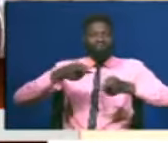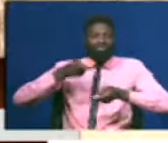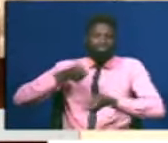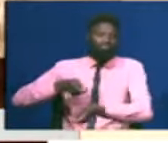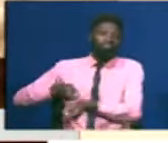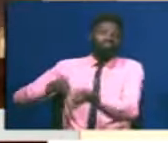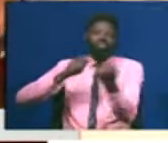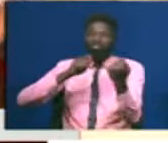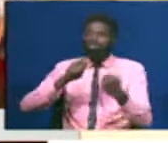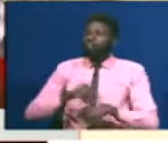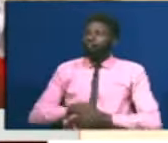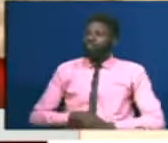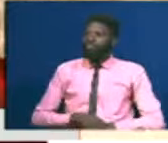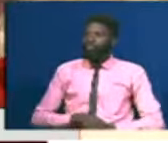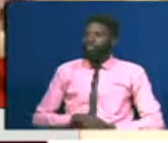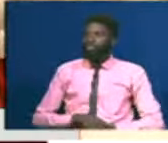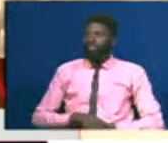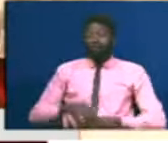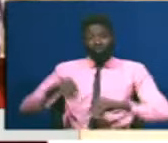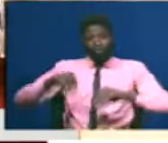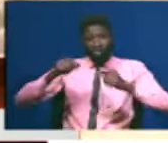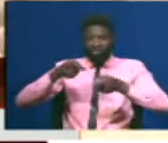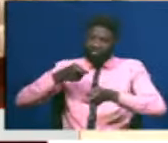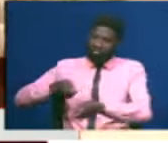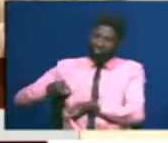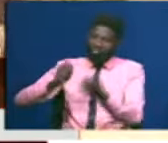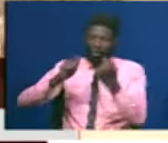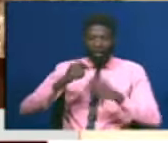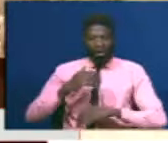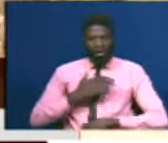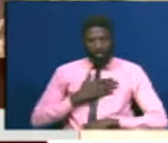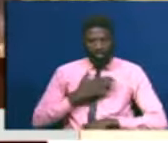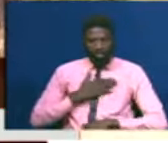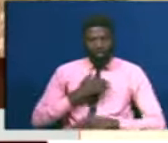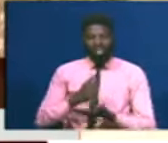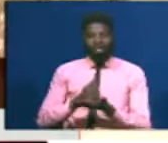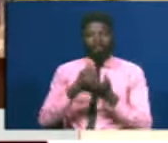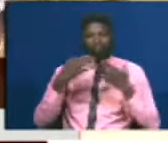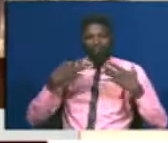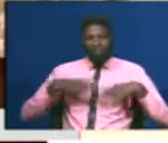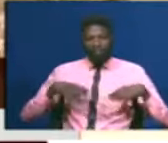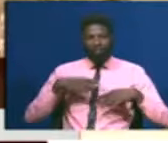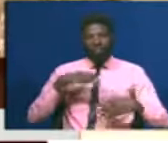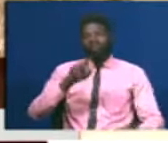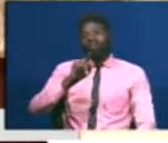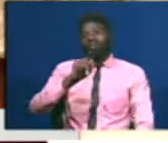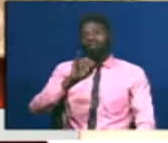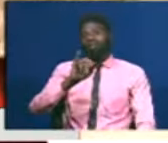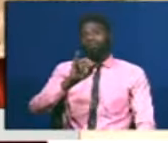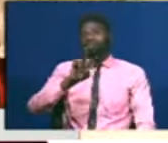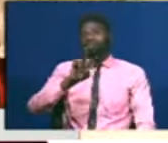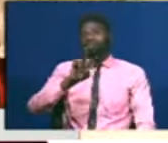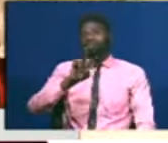Changarawe ni rasimali yetu na inasaidia watu wa Kivou. Na sisi kama wananchi ndio tuko na haki ya kusema vile itaenda. Because inatoka